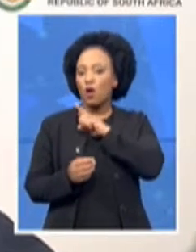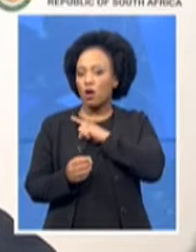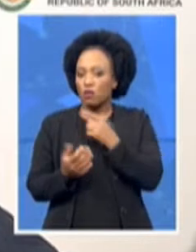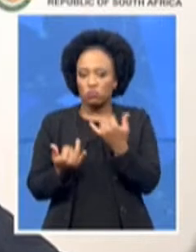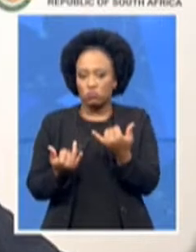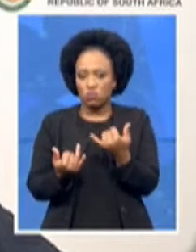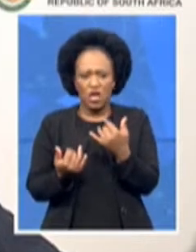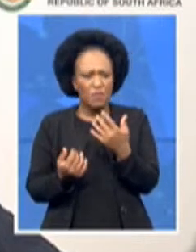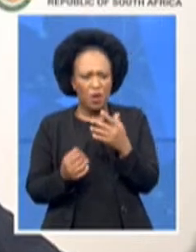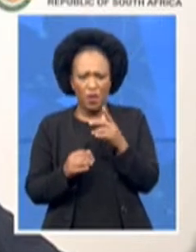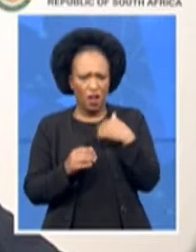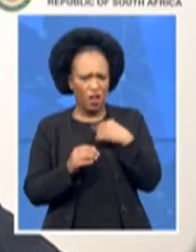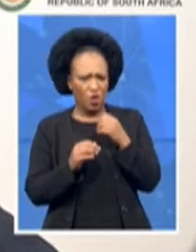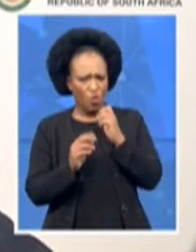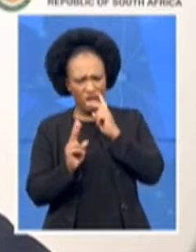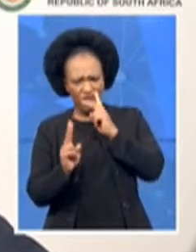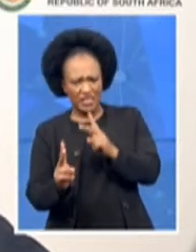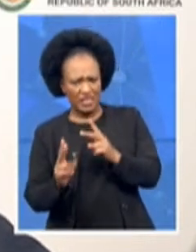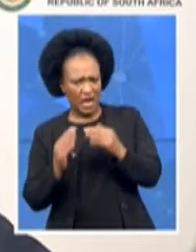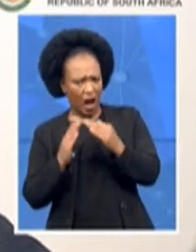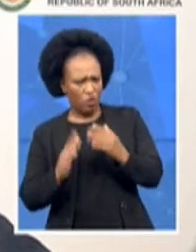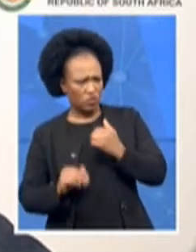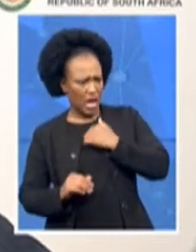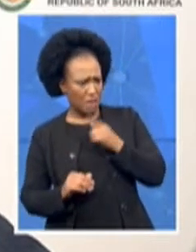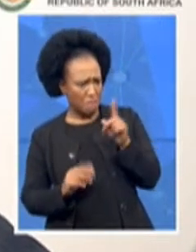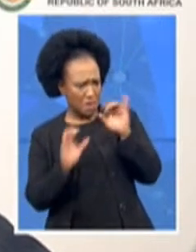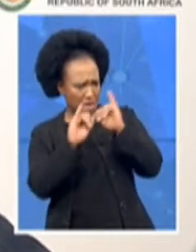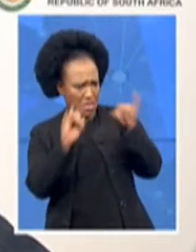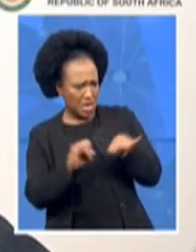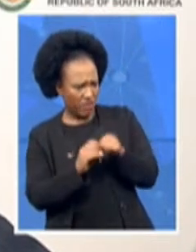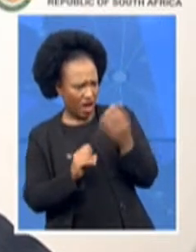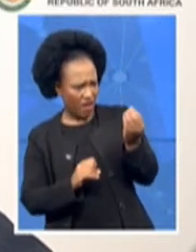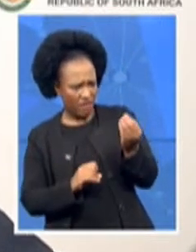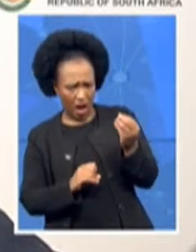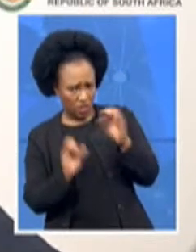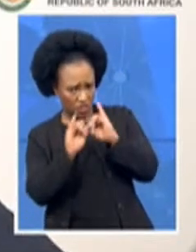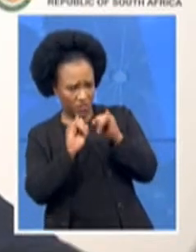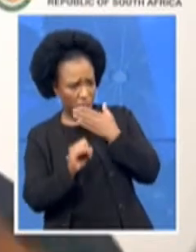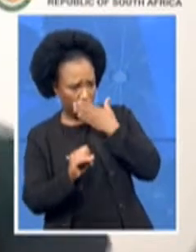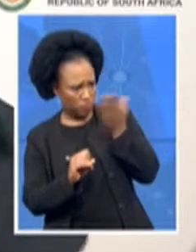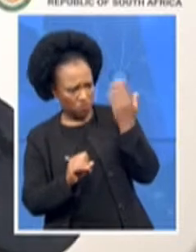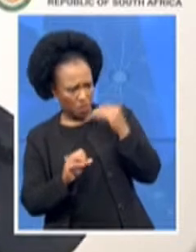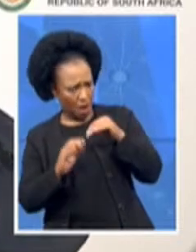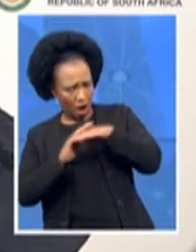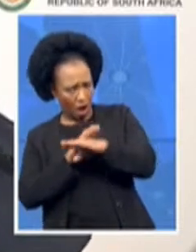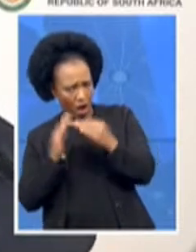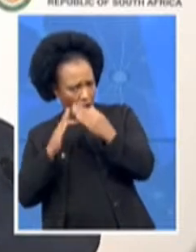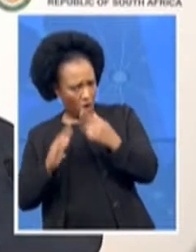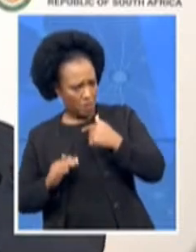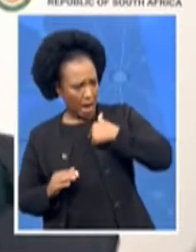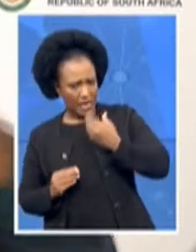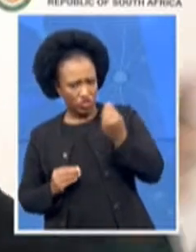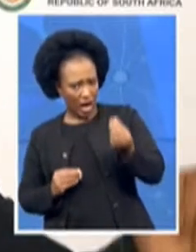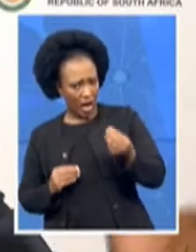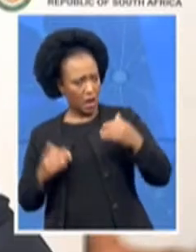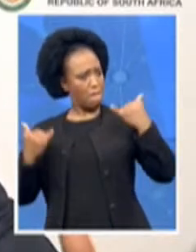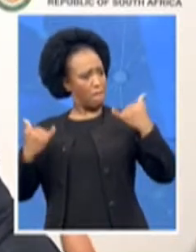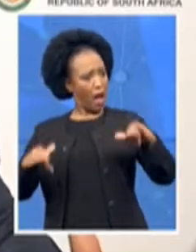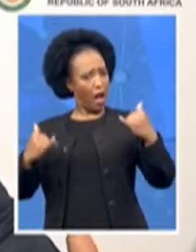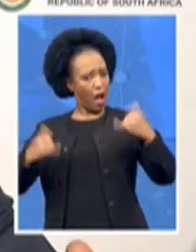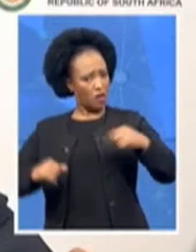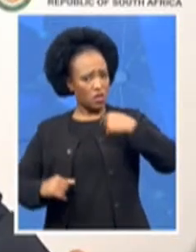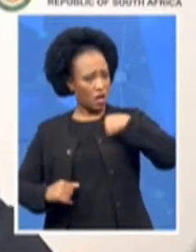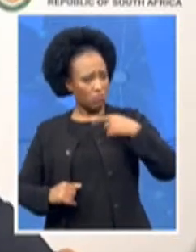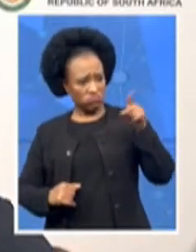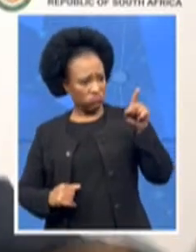certificate? No certificate, no entrance to my child's party. So individuals are going to make even decisions for their